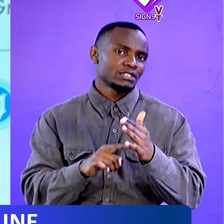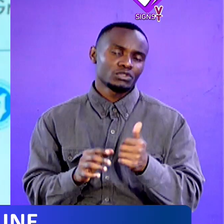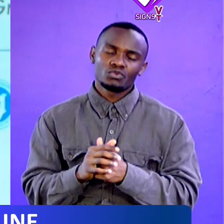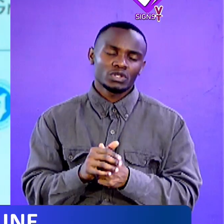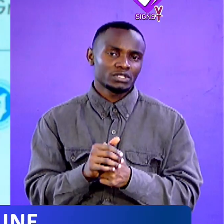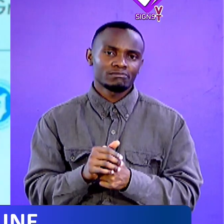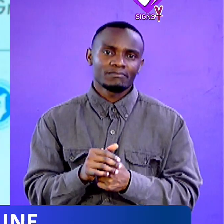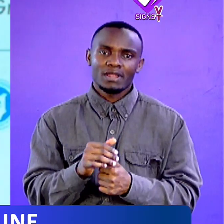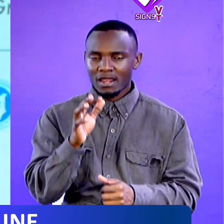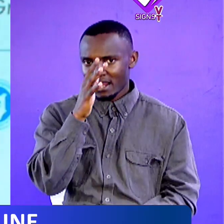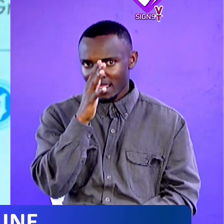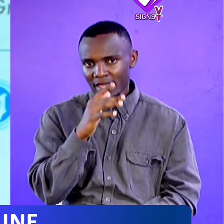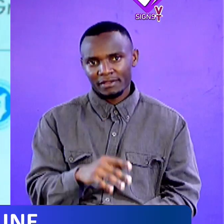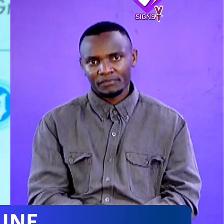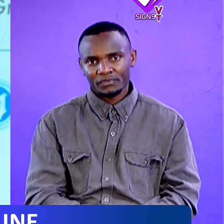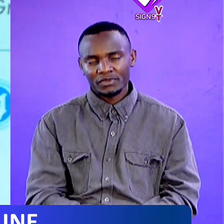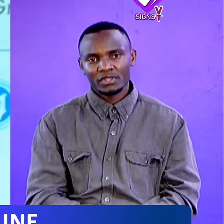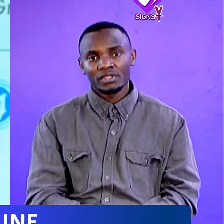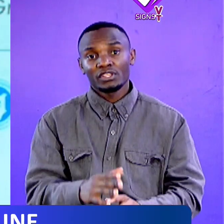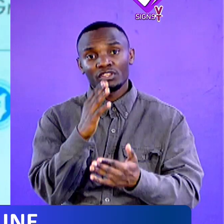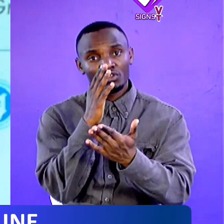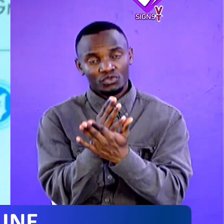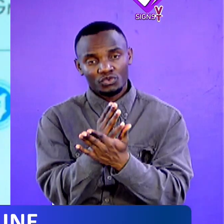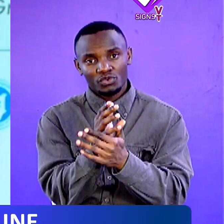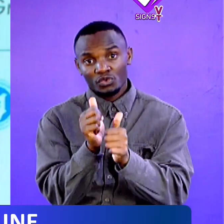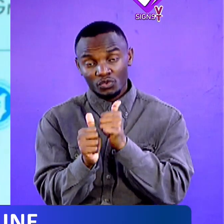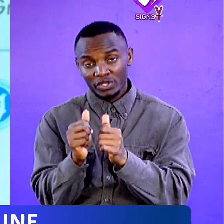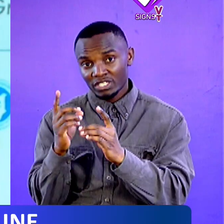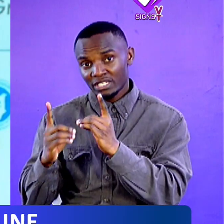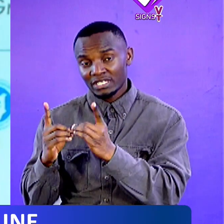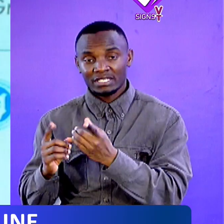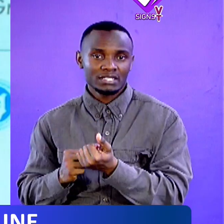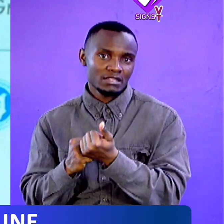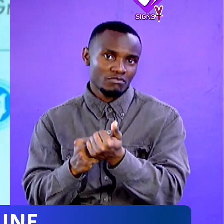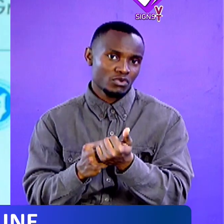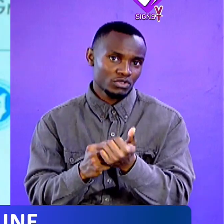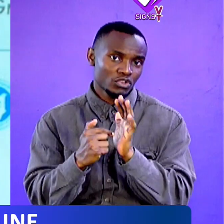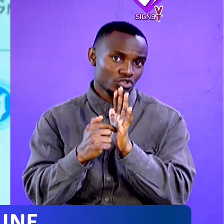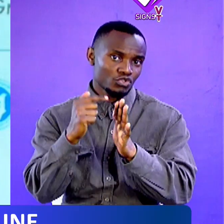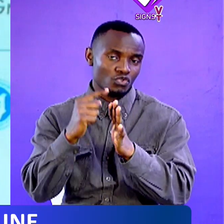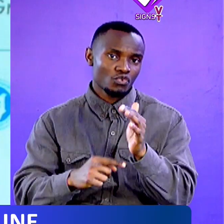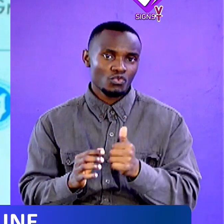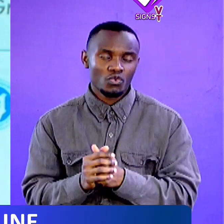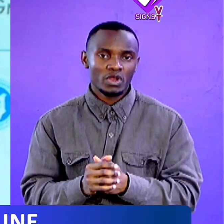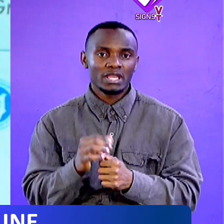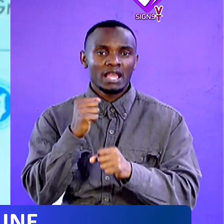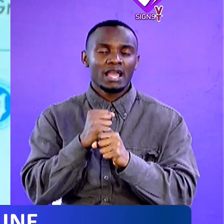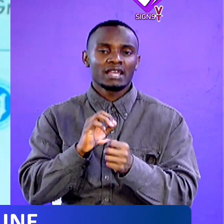truth, backed by data, is that the Hustler Fund has a recovery rate of